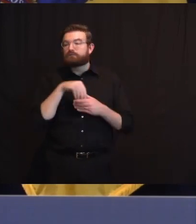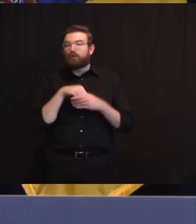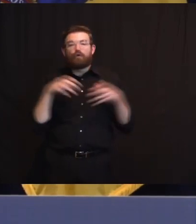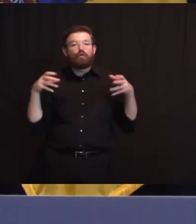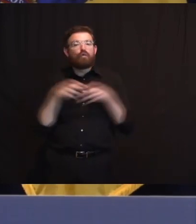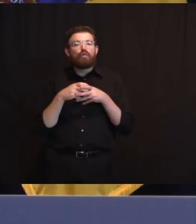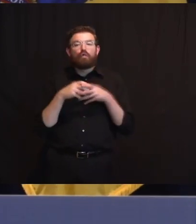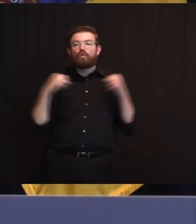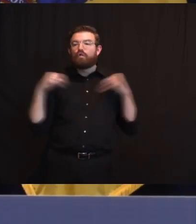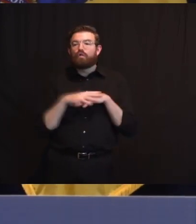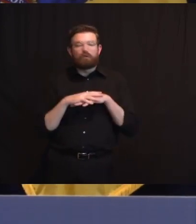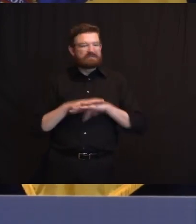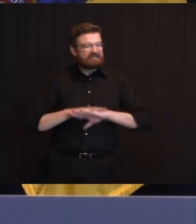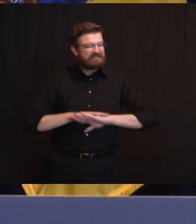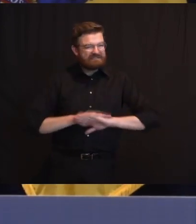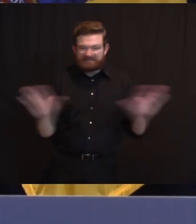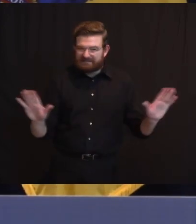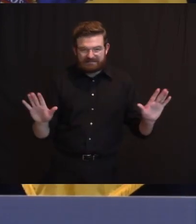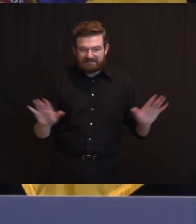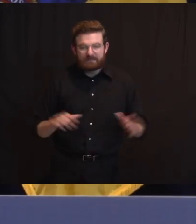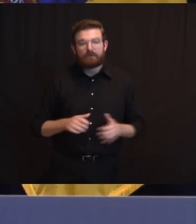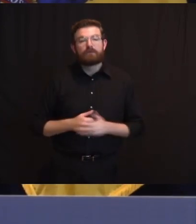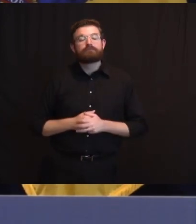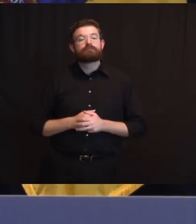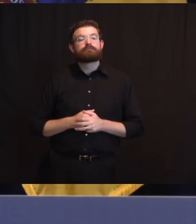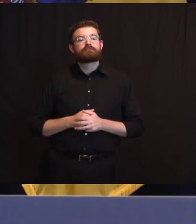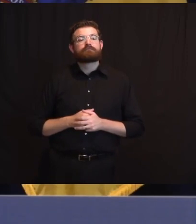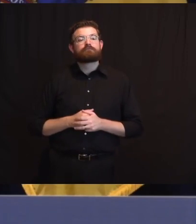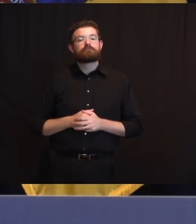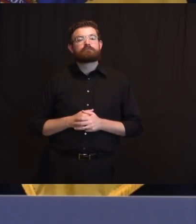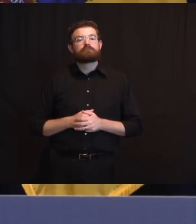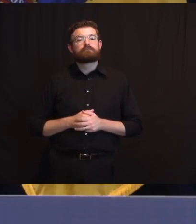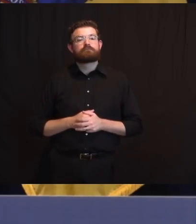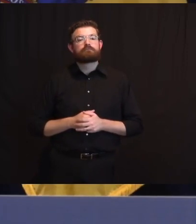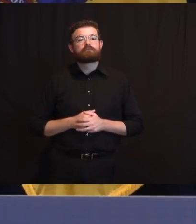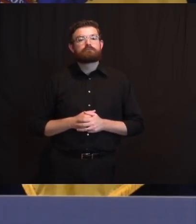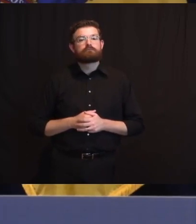I want to conclude by acknowledging the woman on my right, who we acknowledge